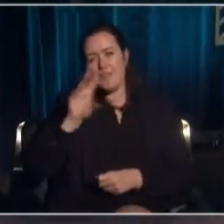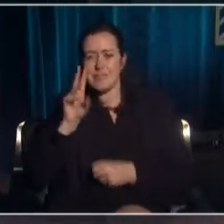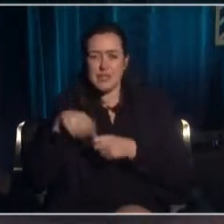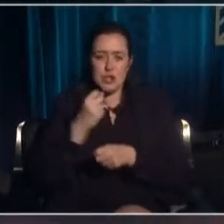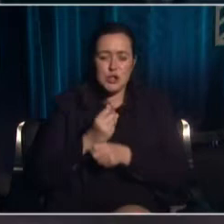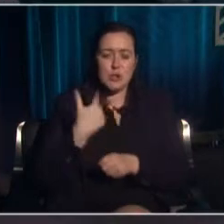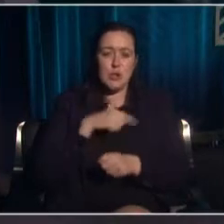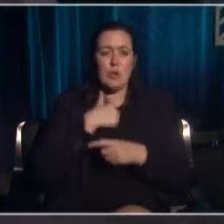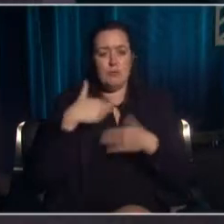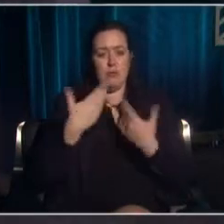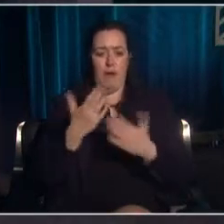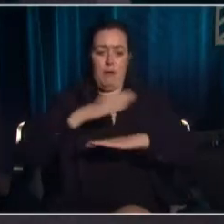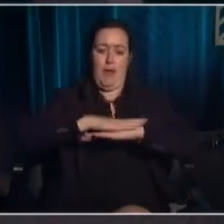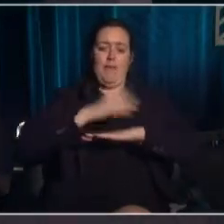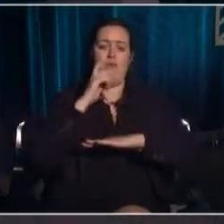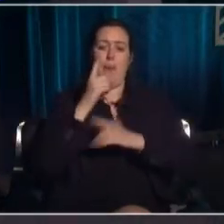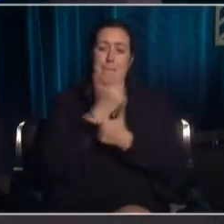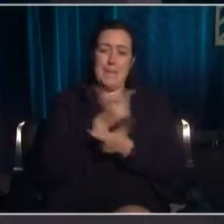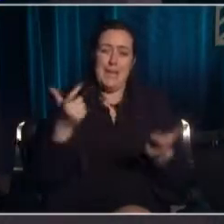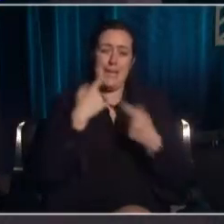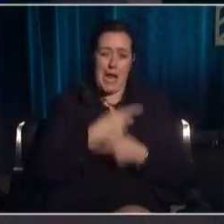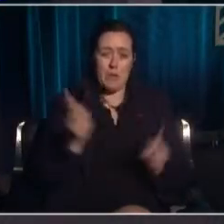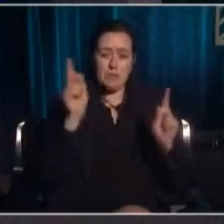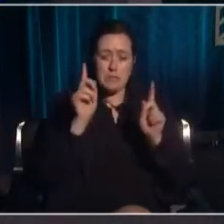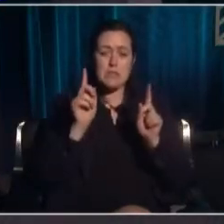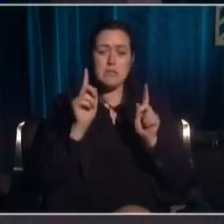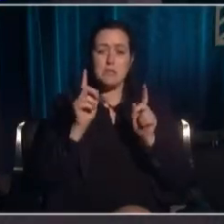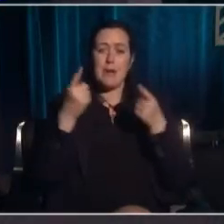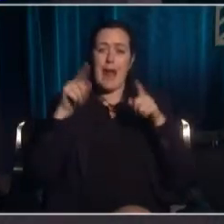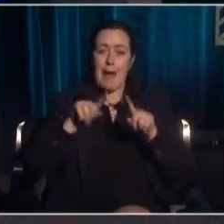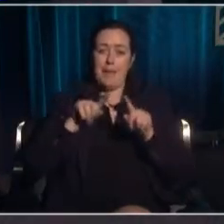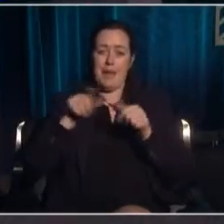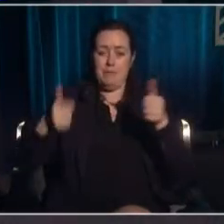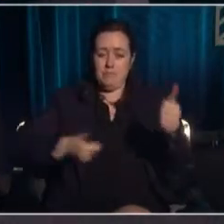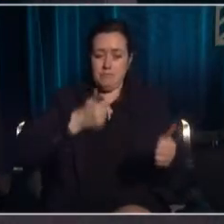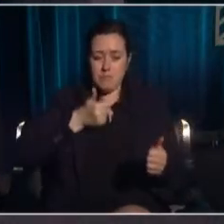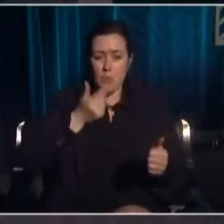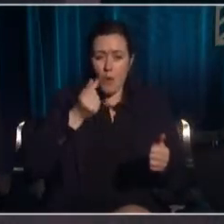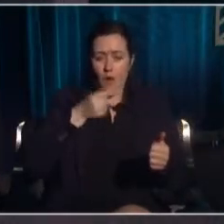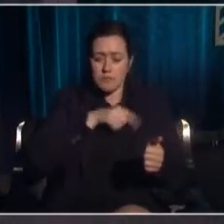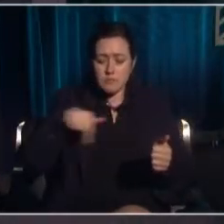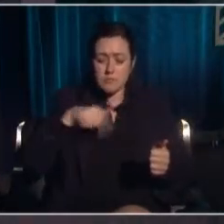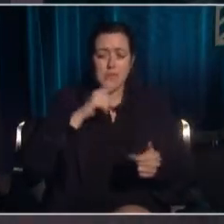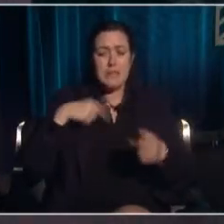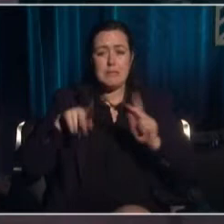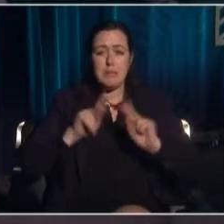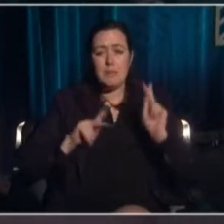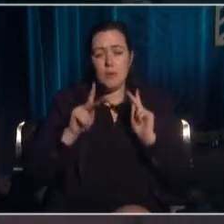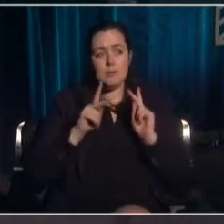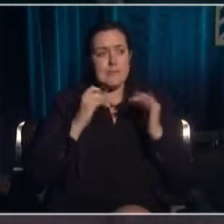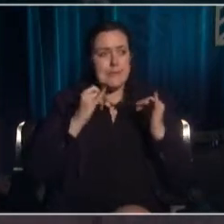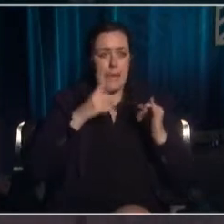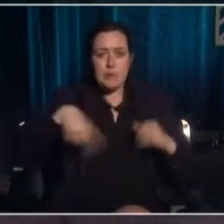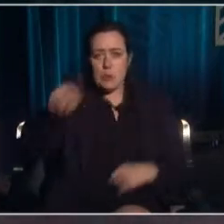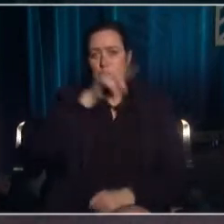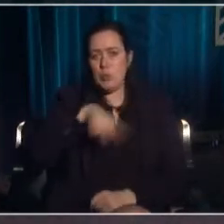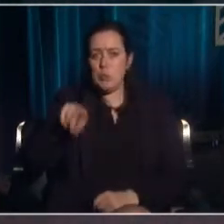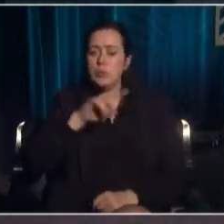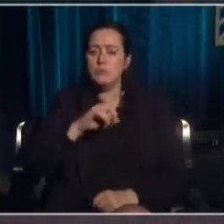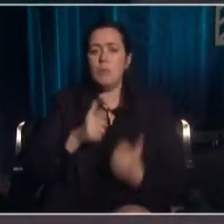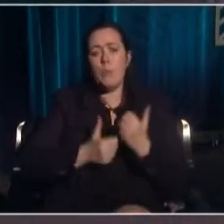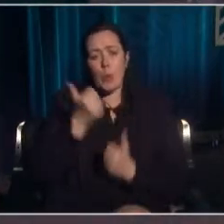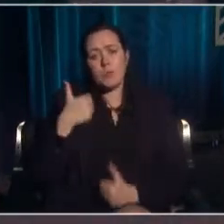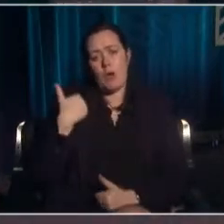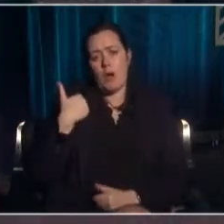big announcements. But behind the scenes of all of that actually is a group of people not dissimilar to you. They're predominantly young